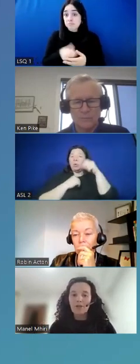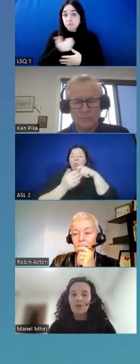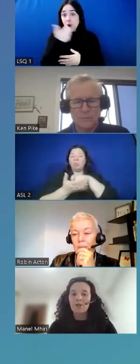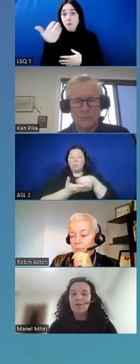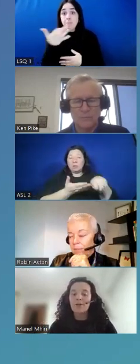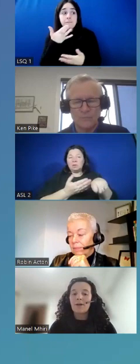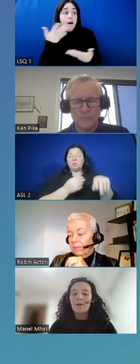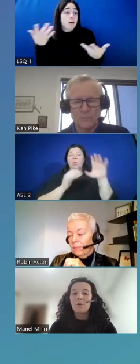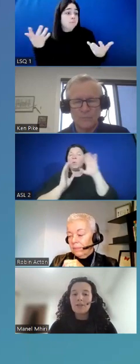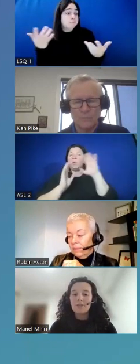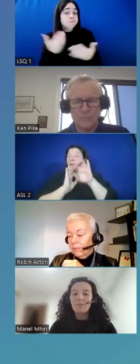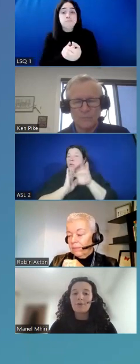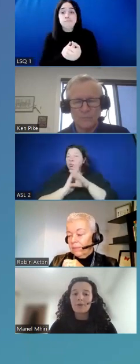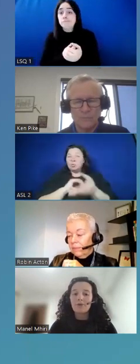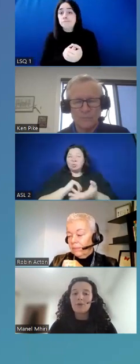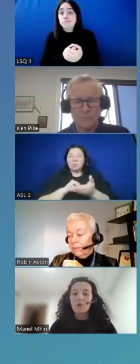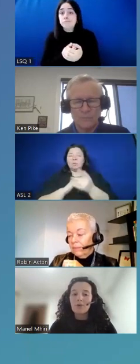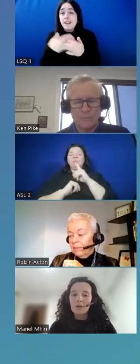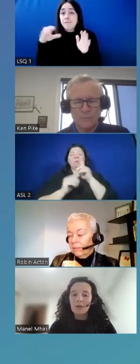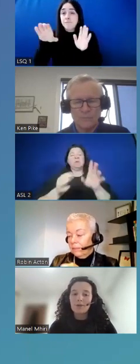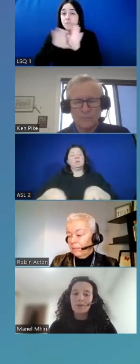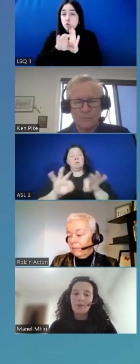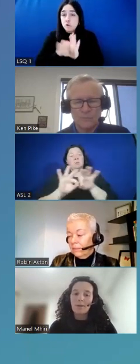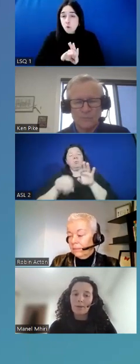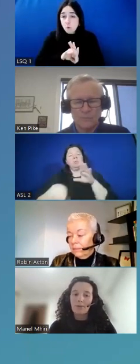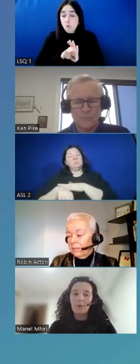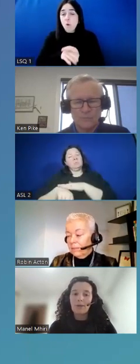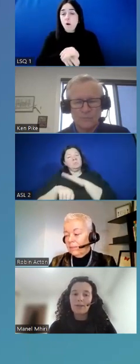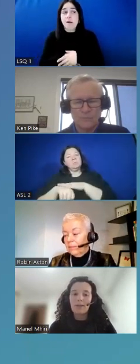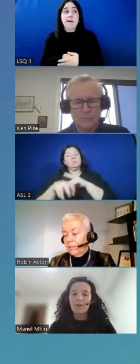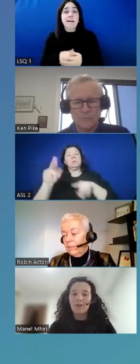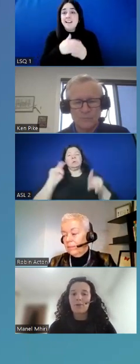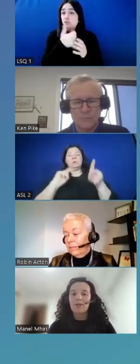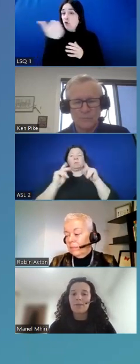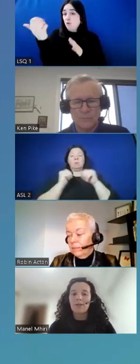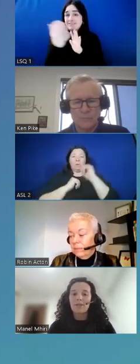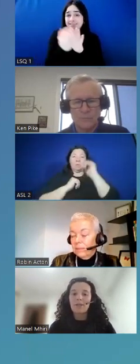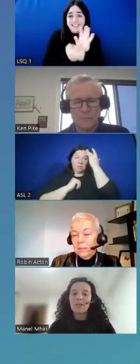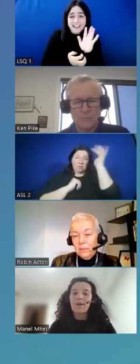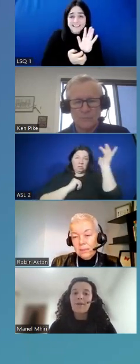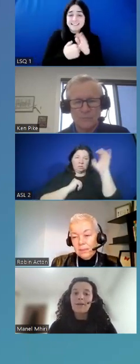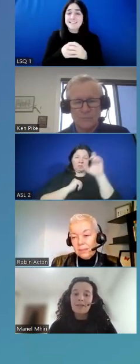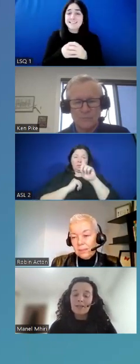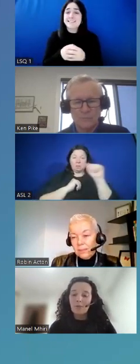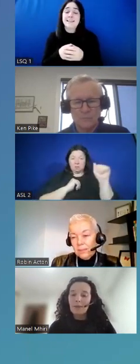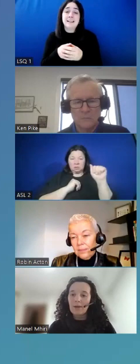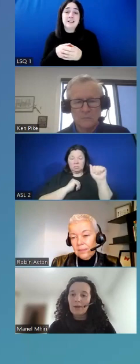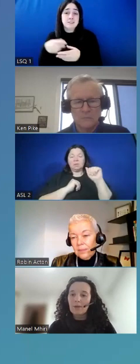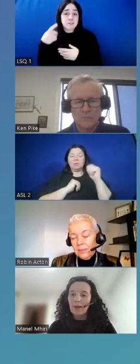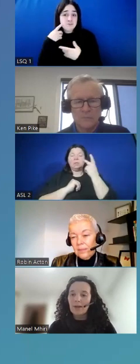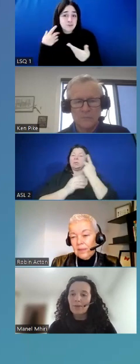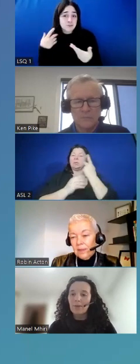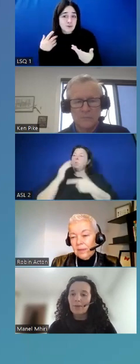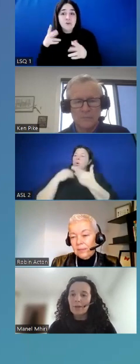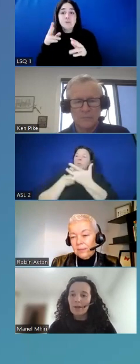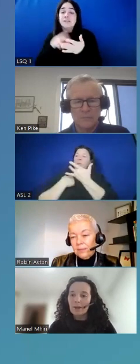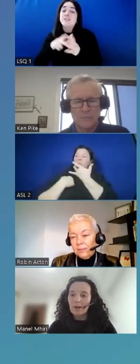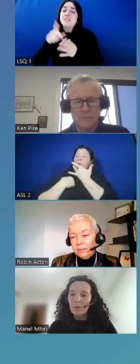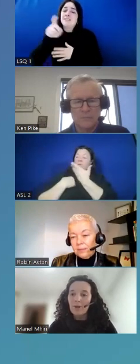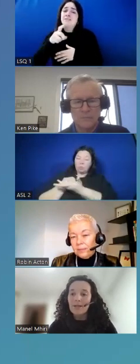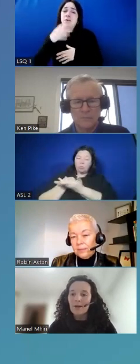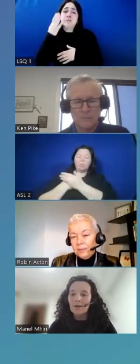or pictures. So it's important to consult people with intellectual disabilities, see what they would like,